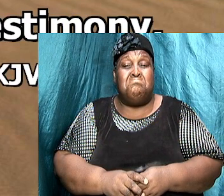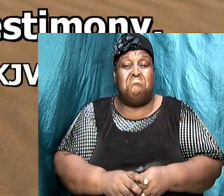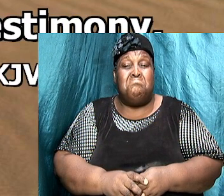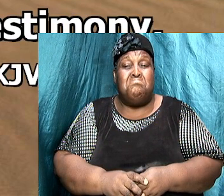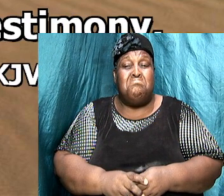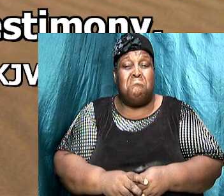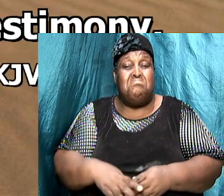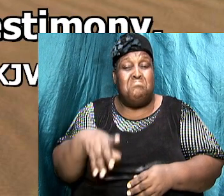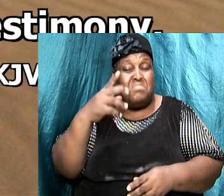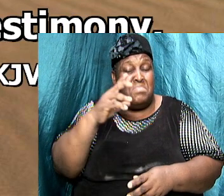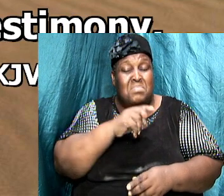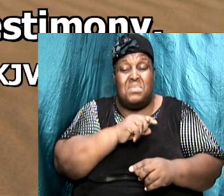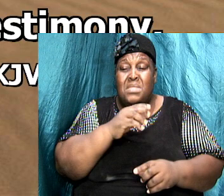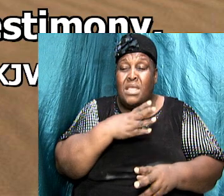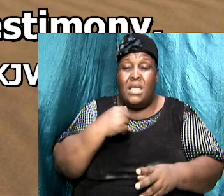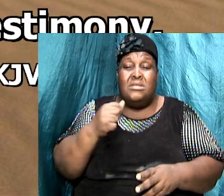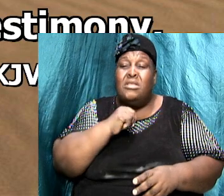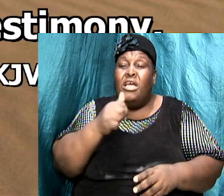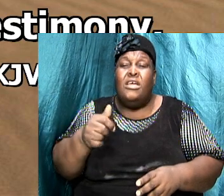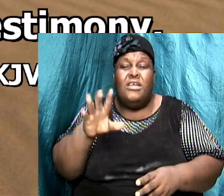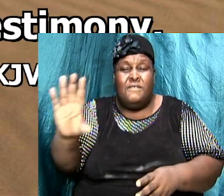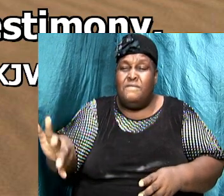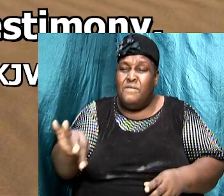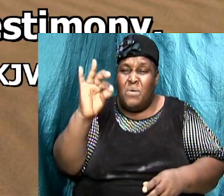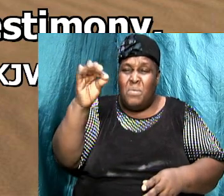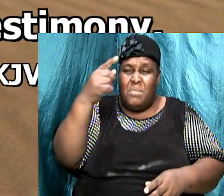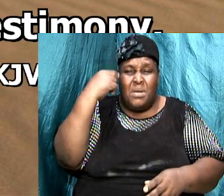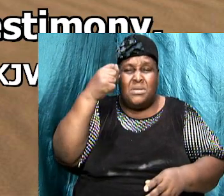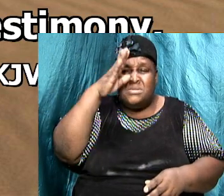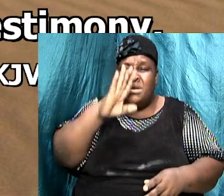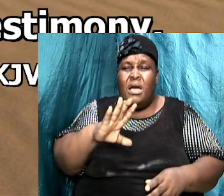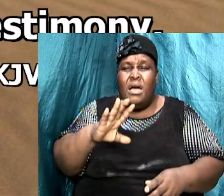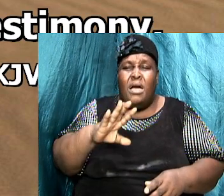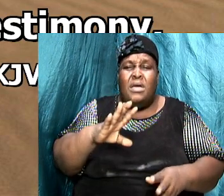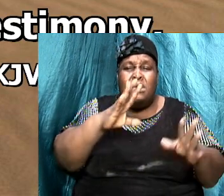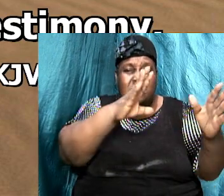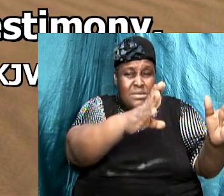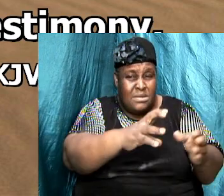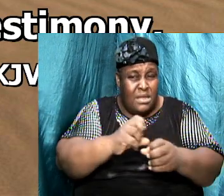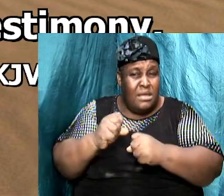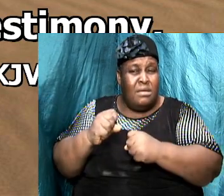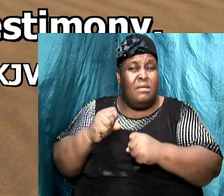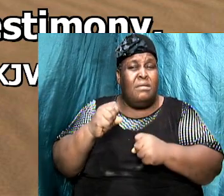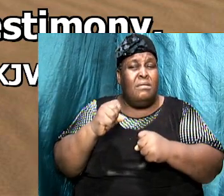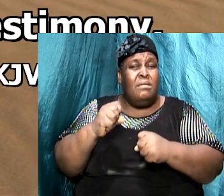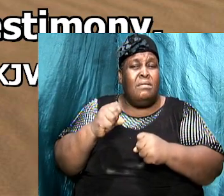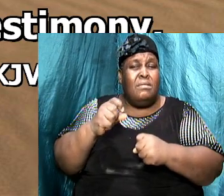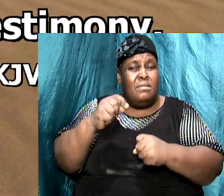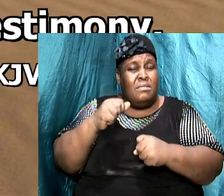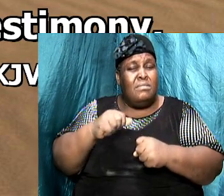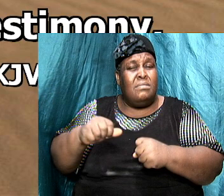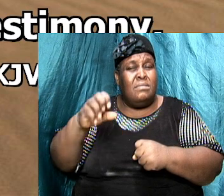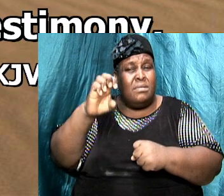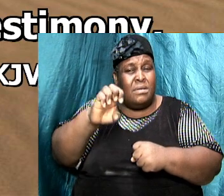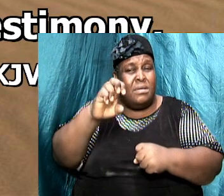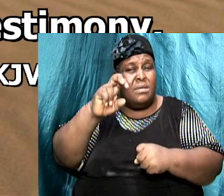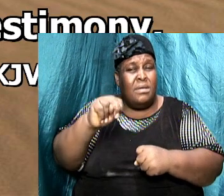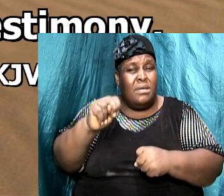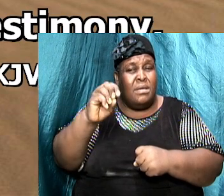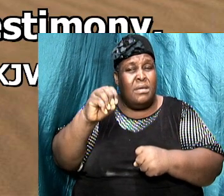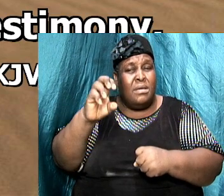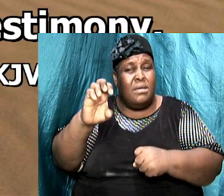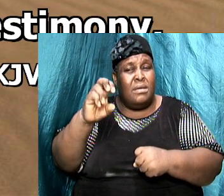and was not found because God translated him. For before